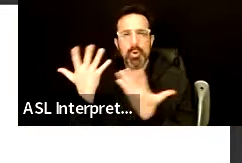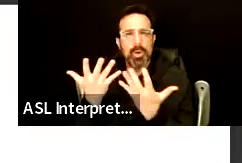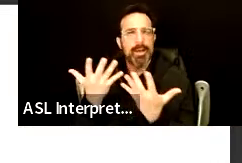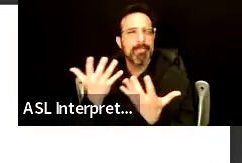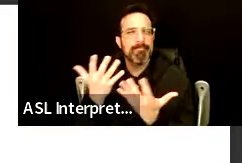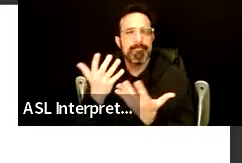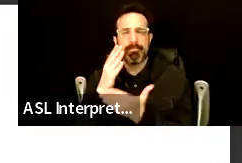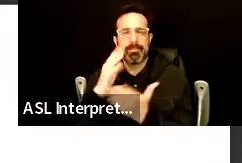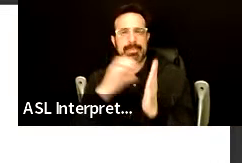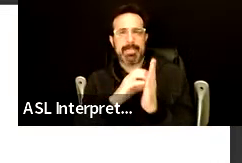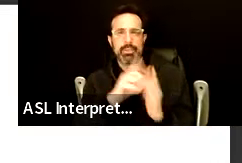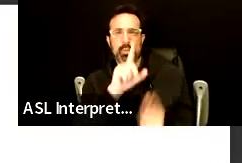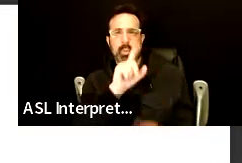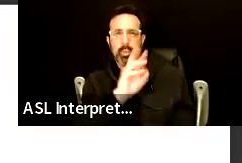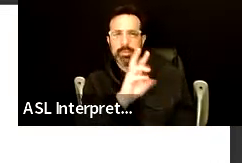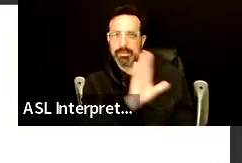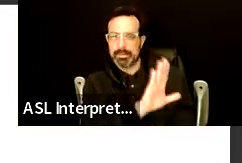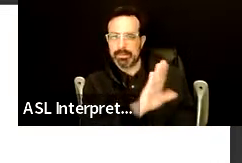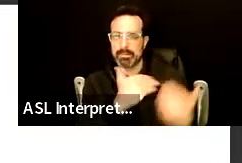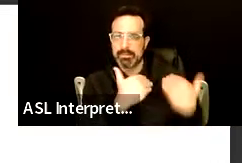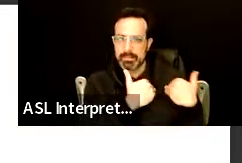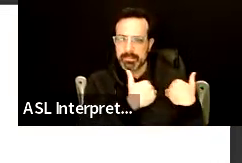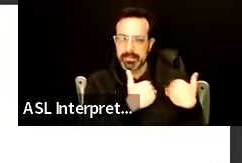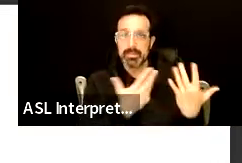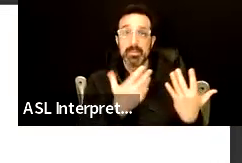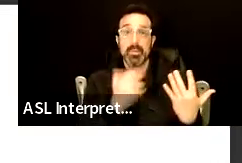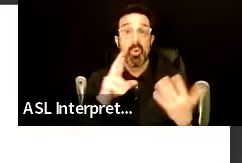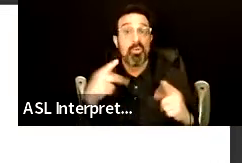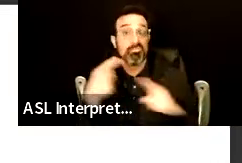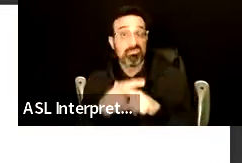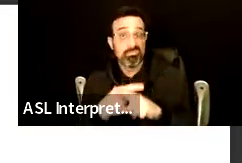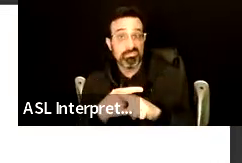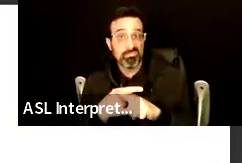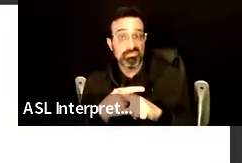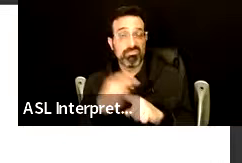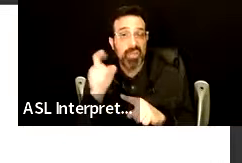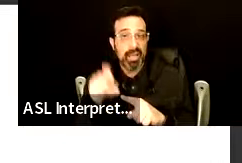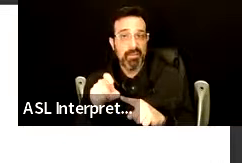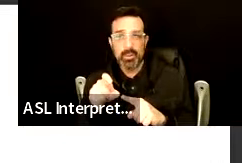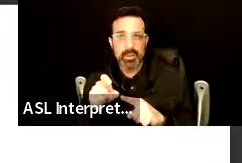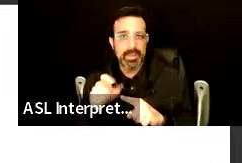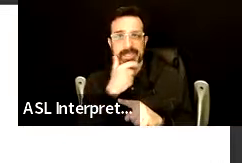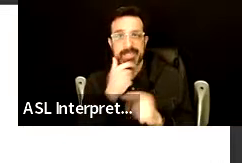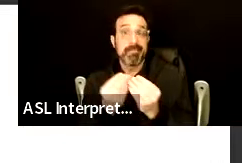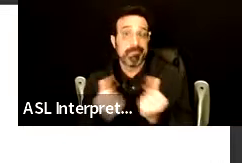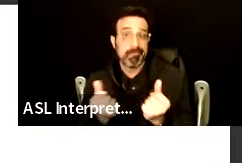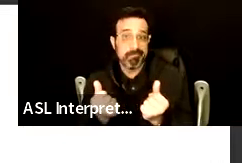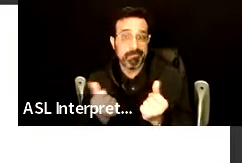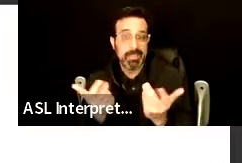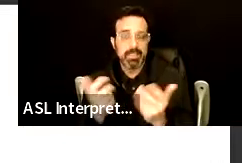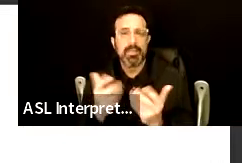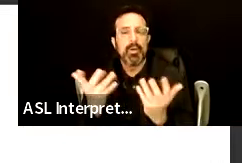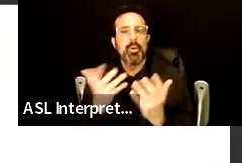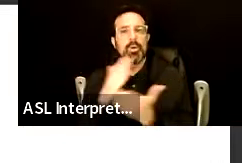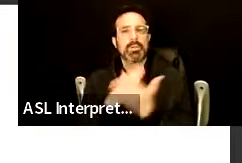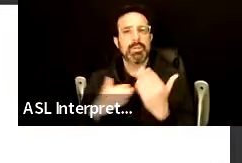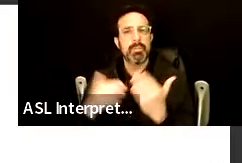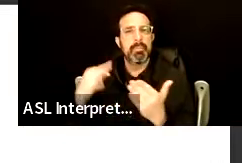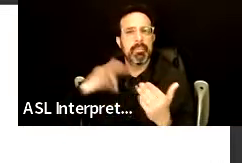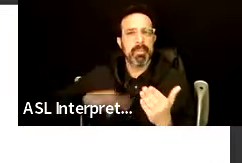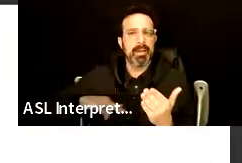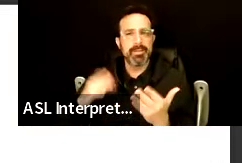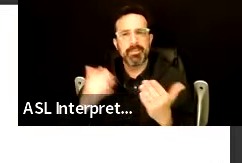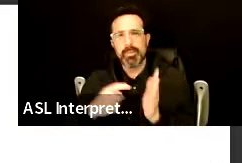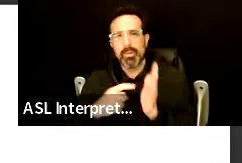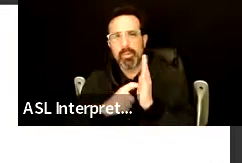part of Section 106 or potentially conflict with that would need to be reconciled? What are some benefits that would maybe